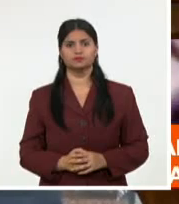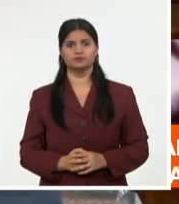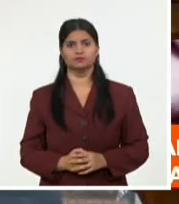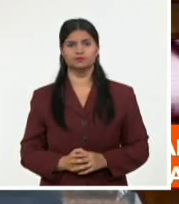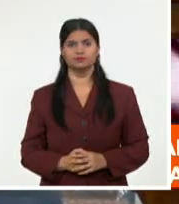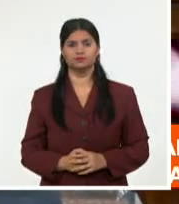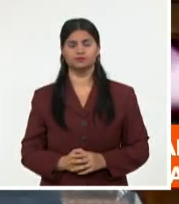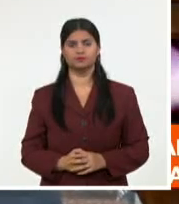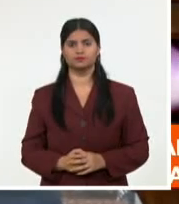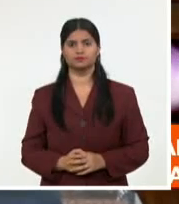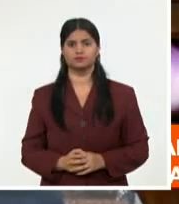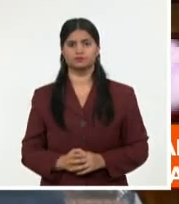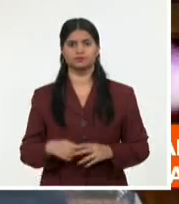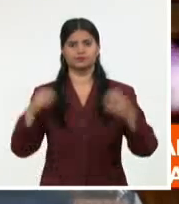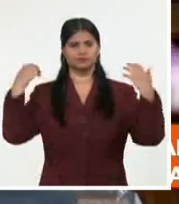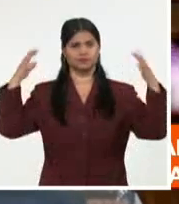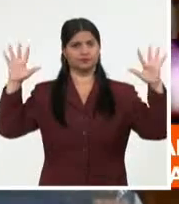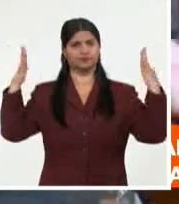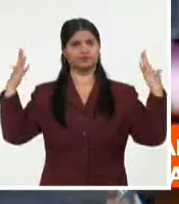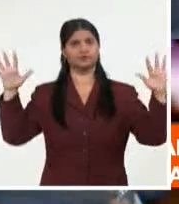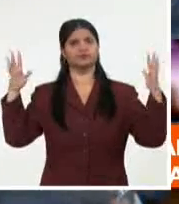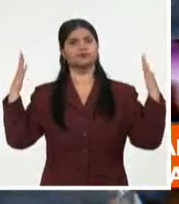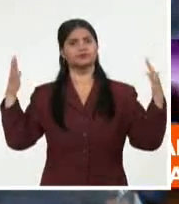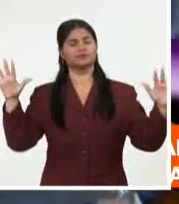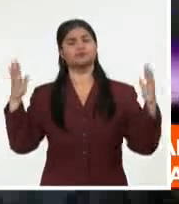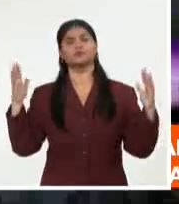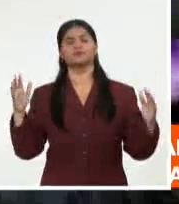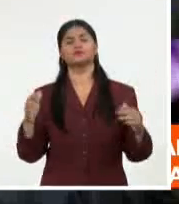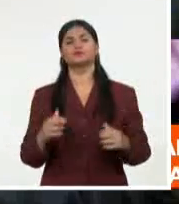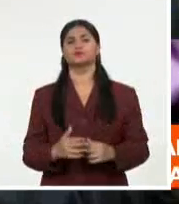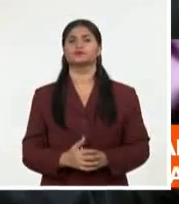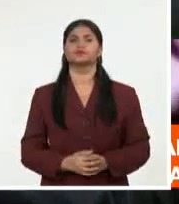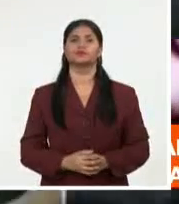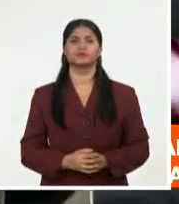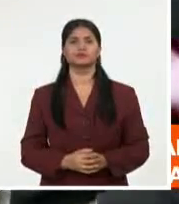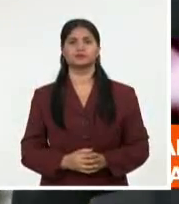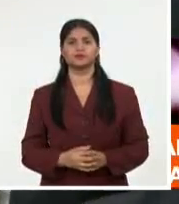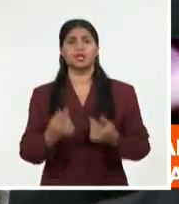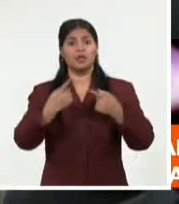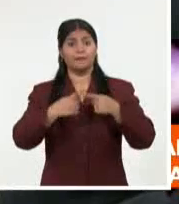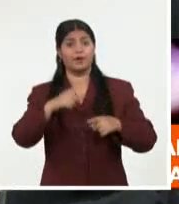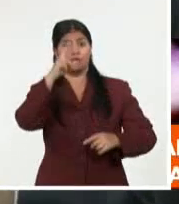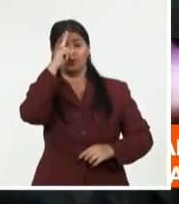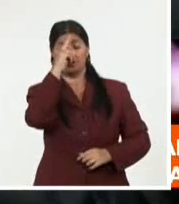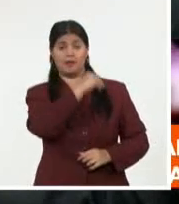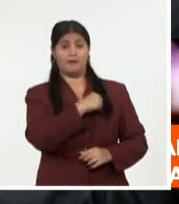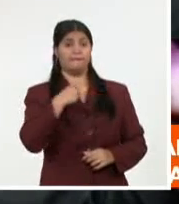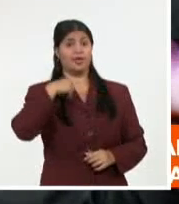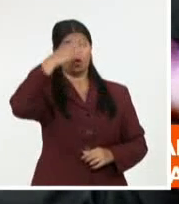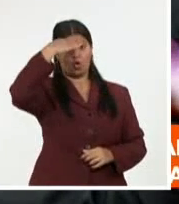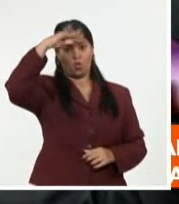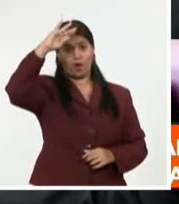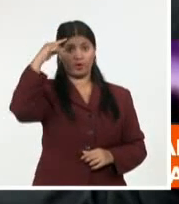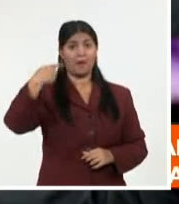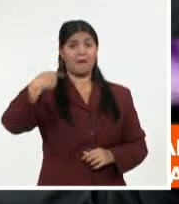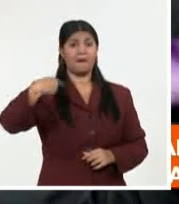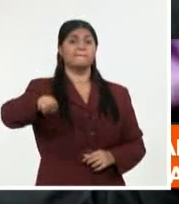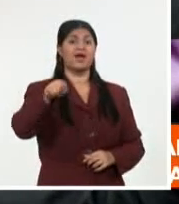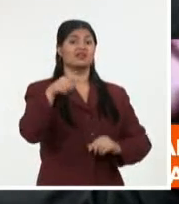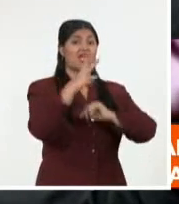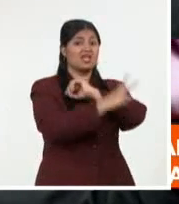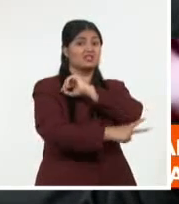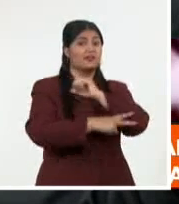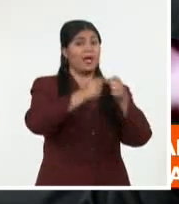best acknowledgement of this mission. Pero los cooperantes cubanos en San Vicente y las Granadinas no son solo de la